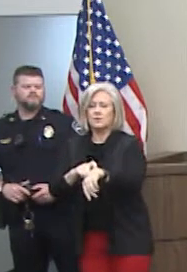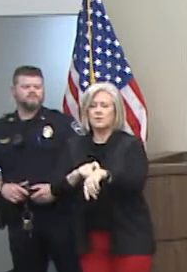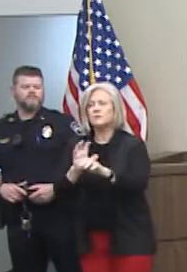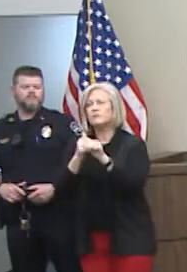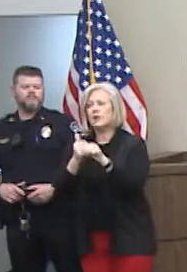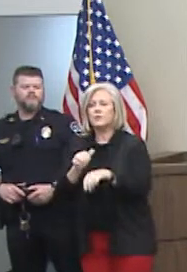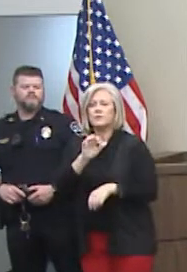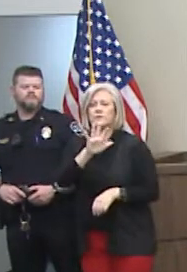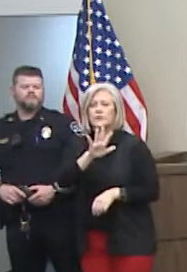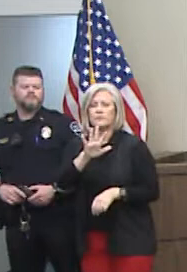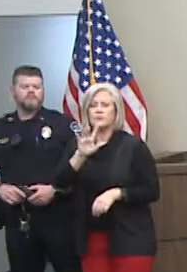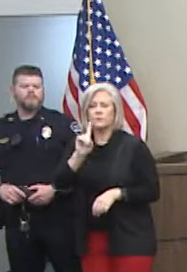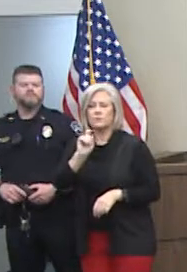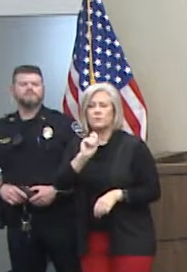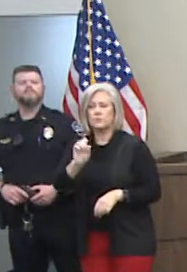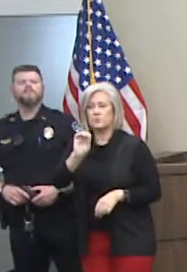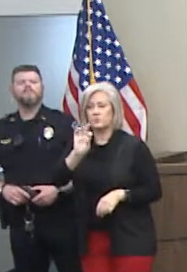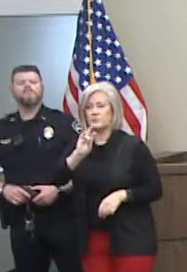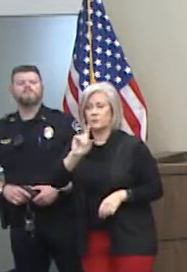551.071 and